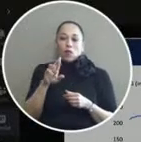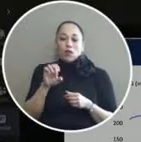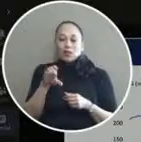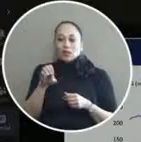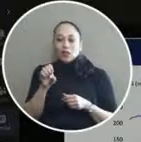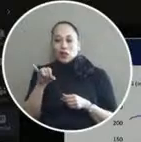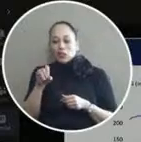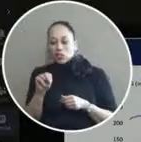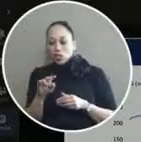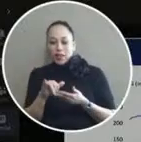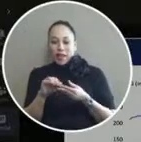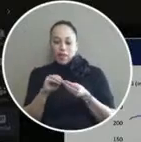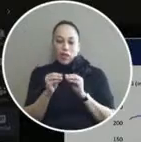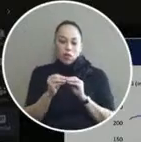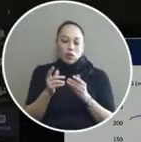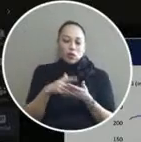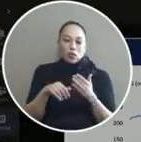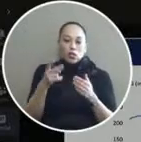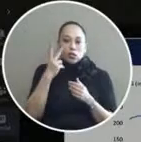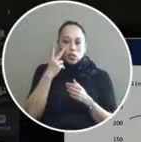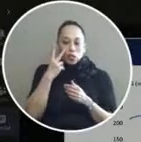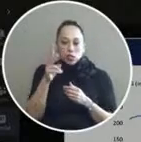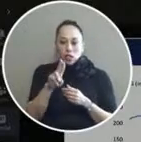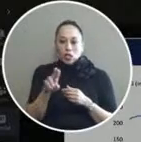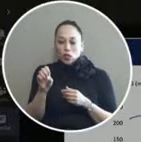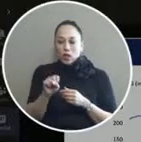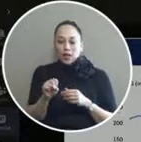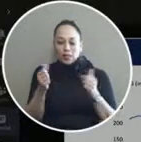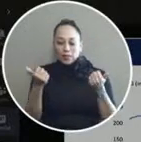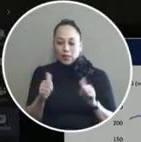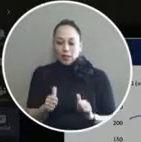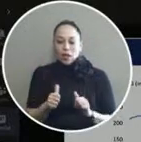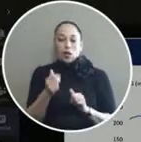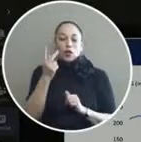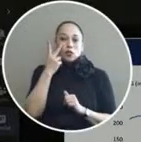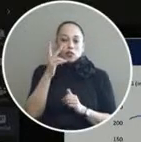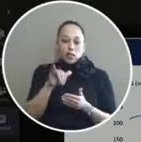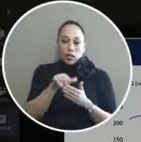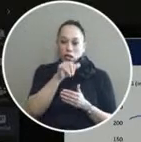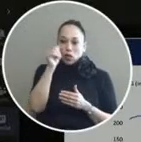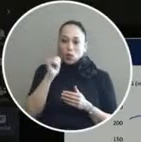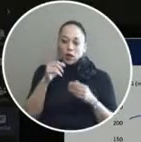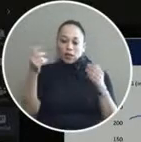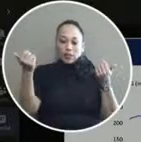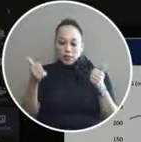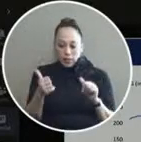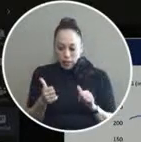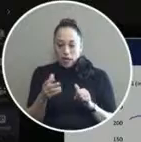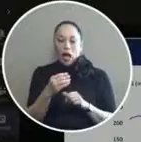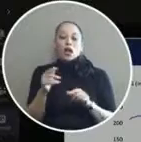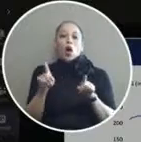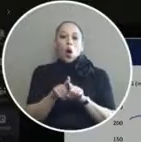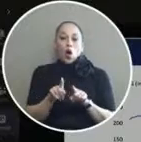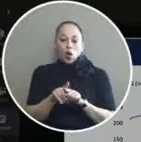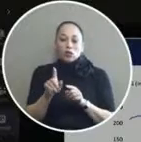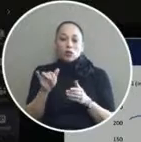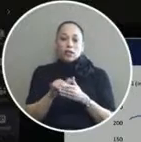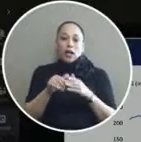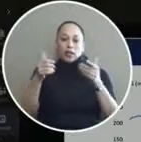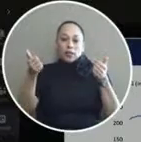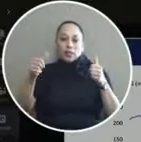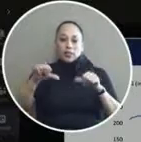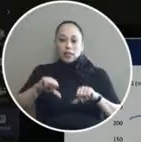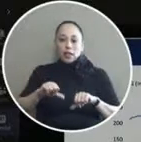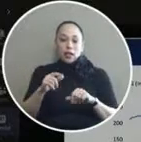These two figures go hand in hand, right? As we see production in the U.S. declining, we see production in Juarez also declining, and then also we see trade declining.